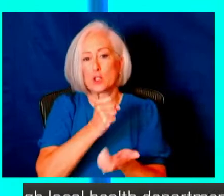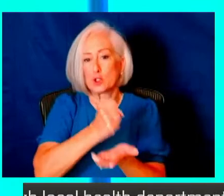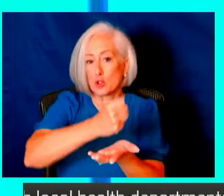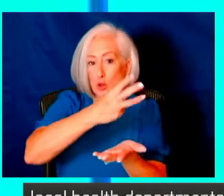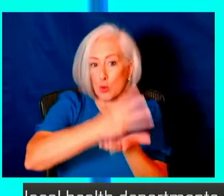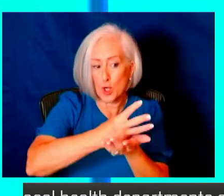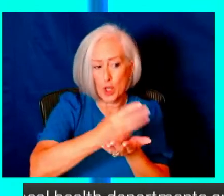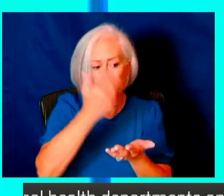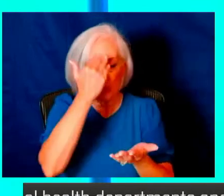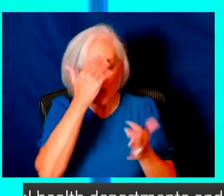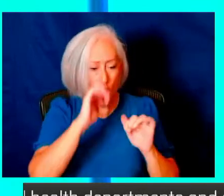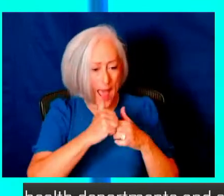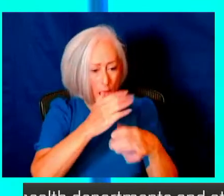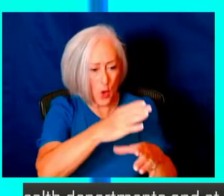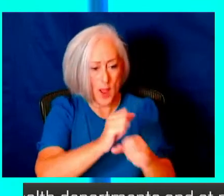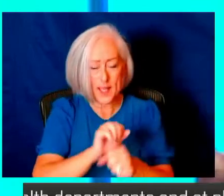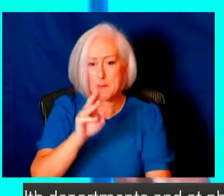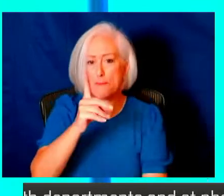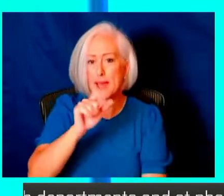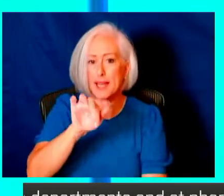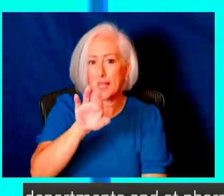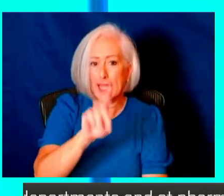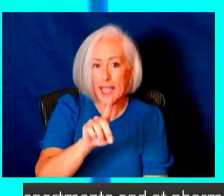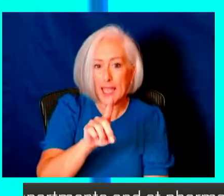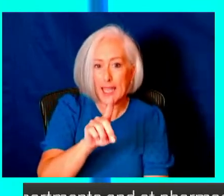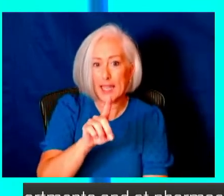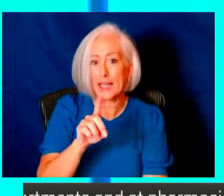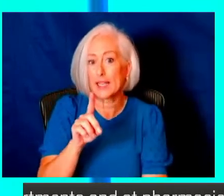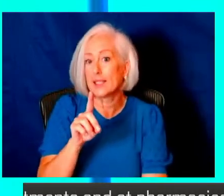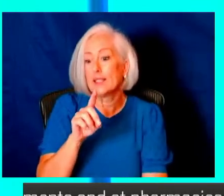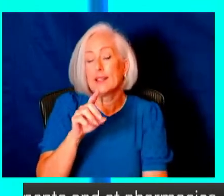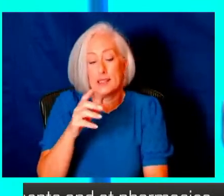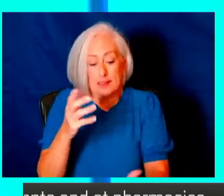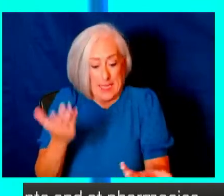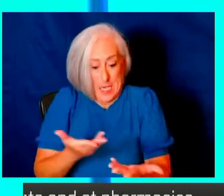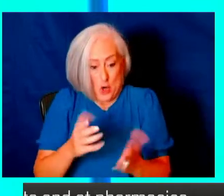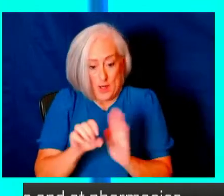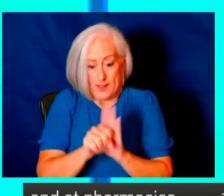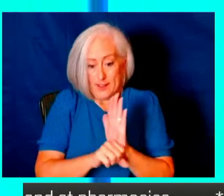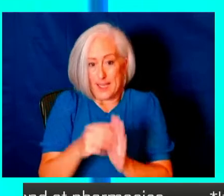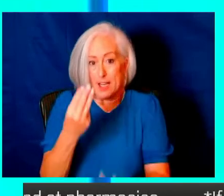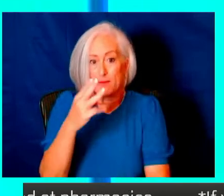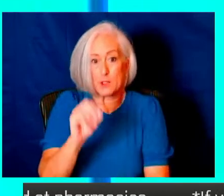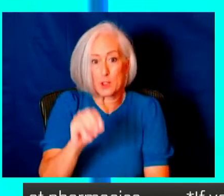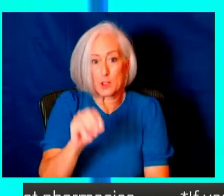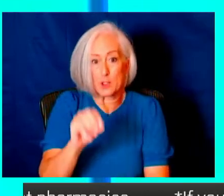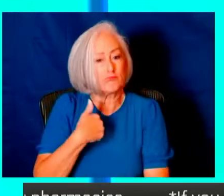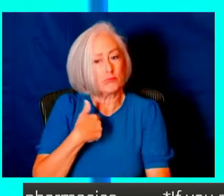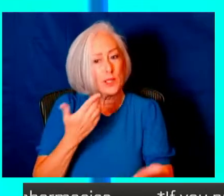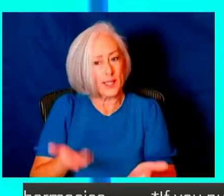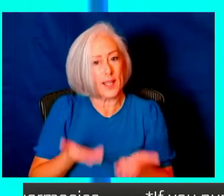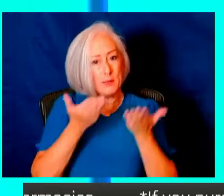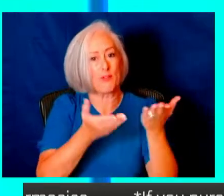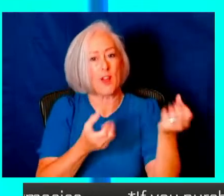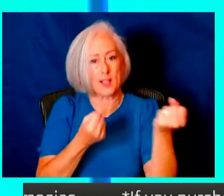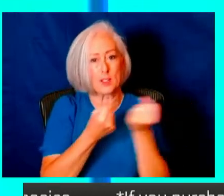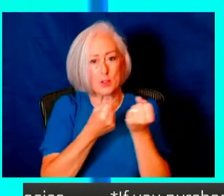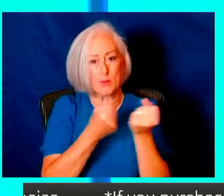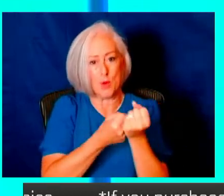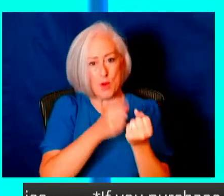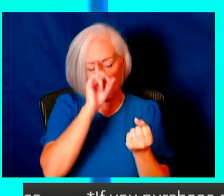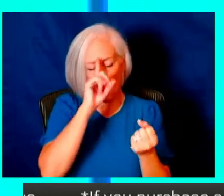in Missouri. We can help support that and help provide access to those